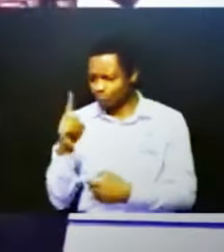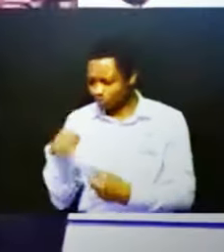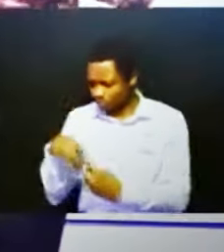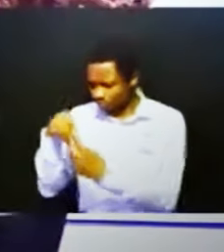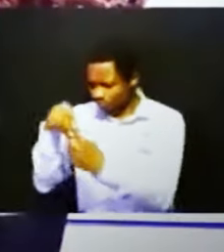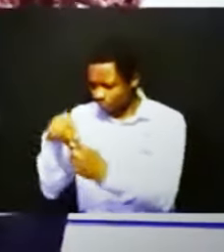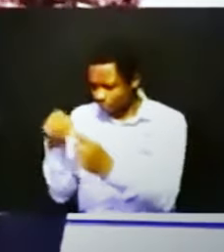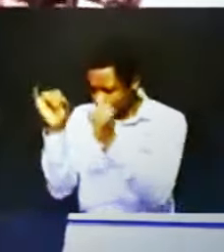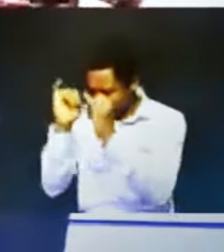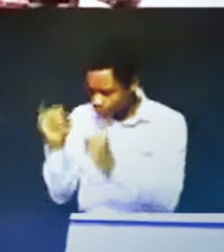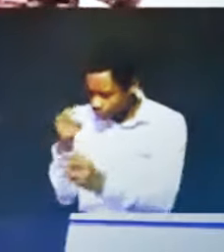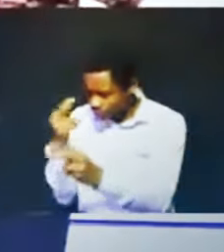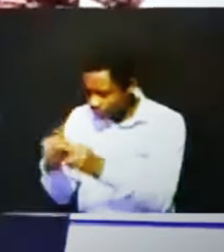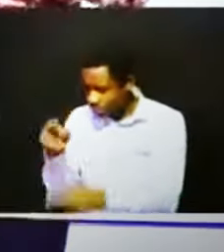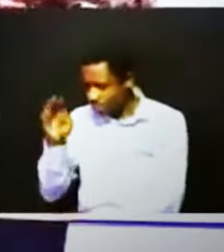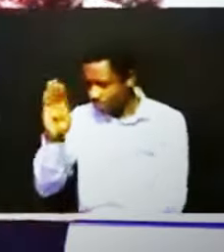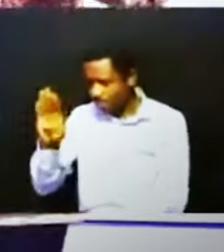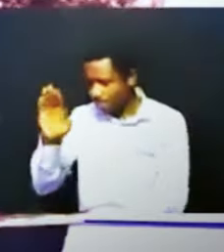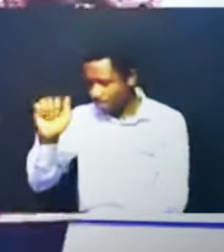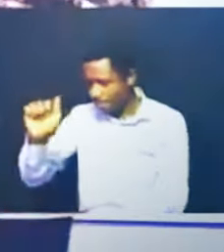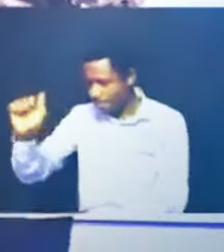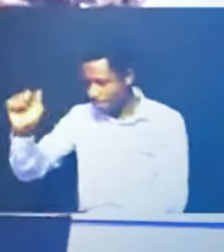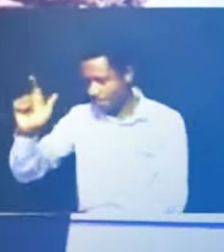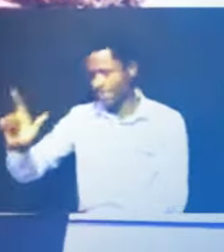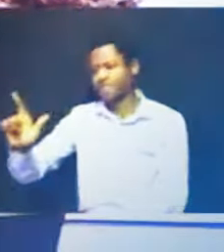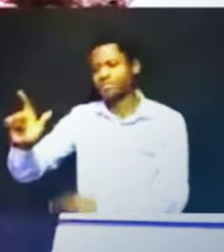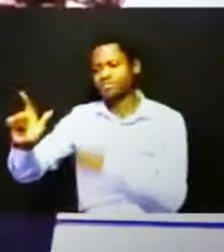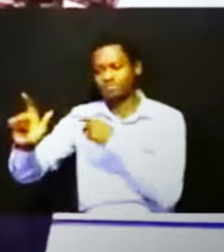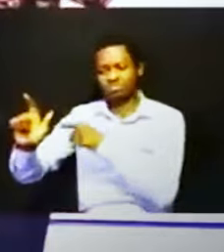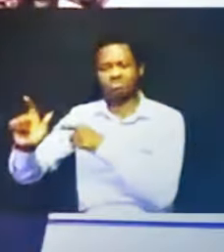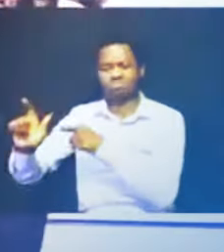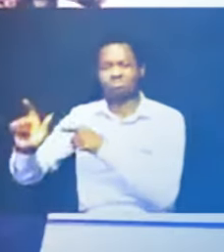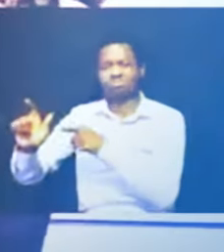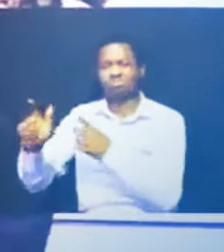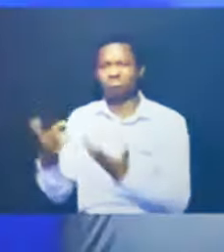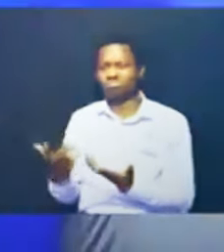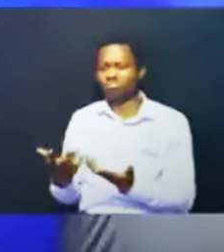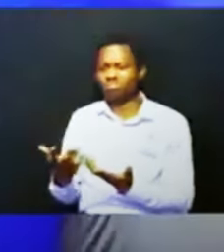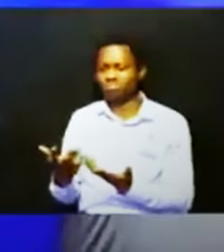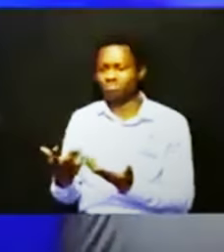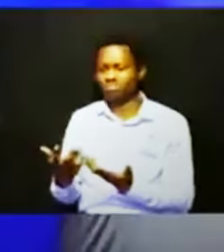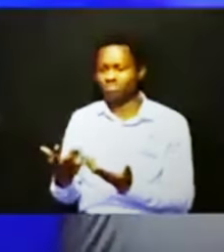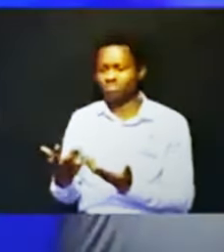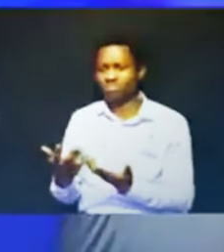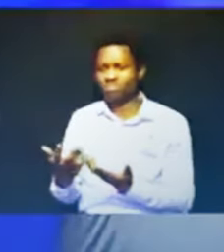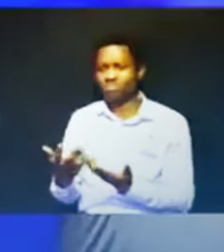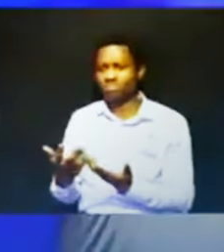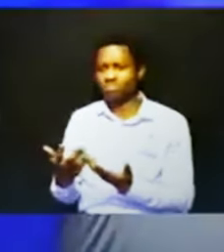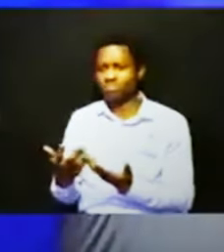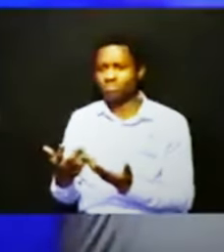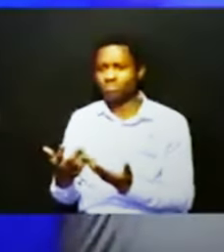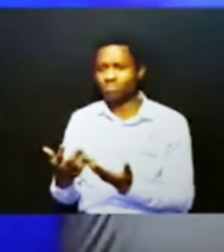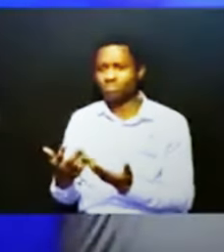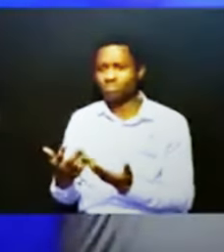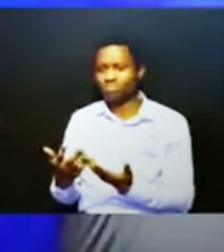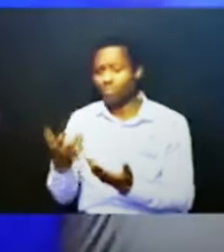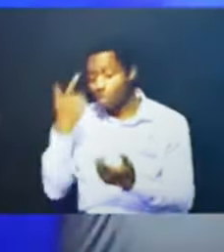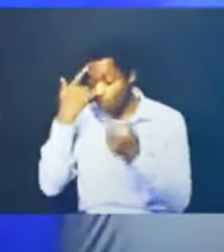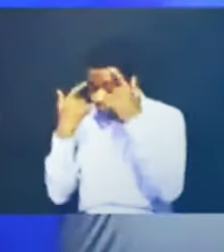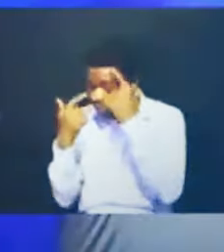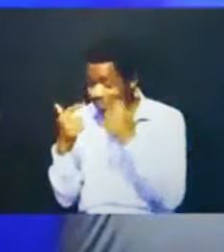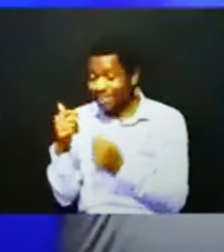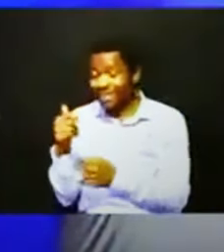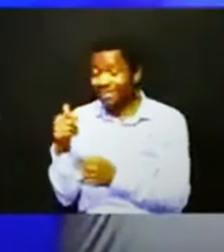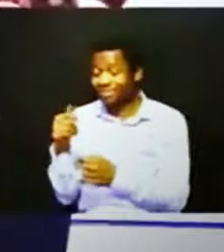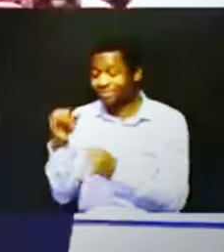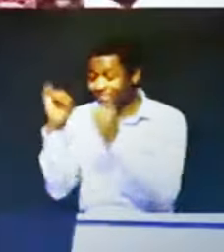no wo abosom som no empempie no na ekowiewie Baal. Yeah, because she was the goddess of fertility. Isan